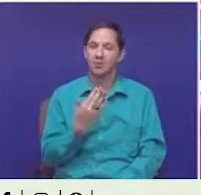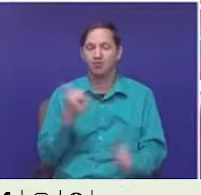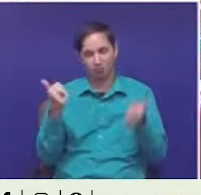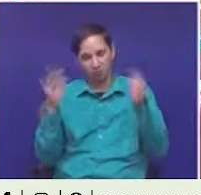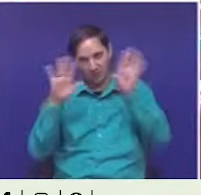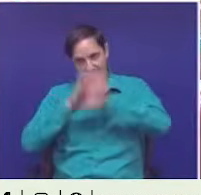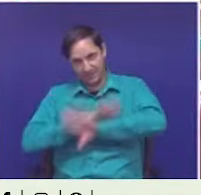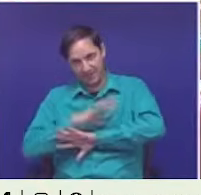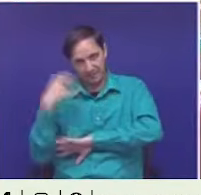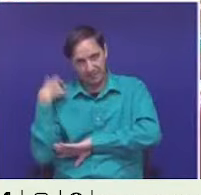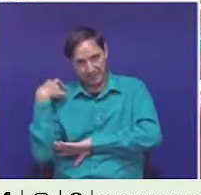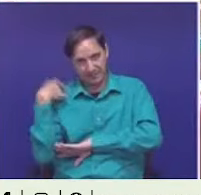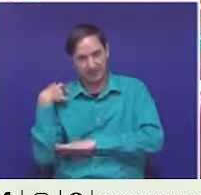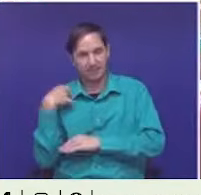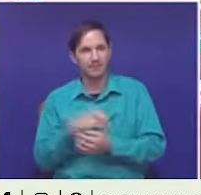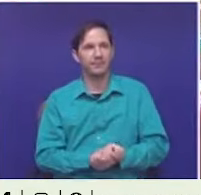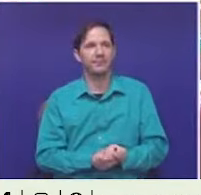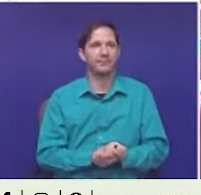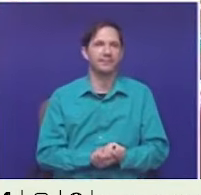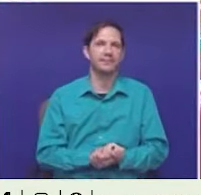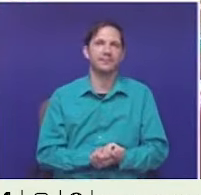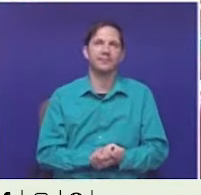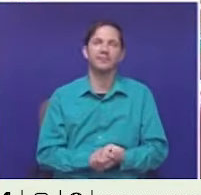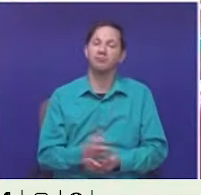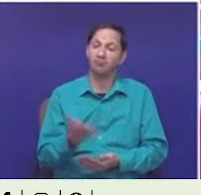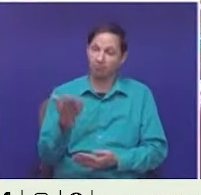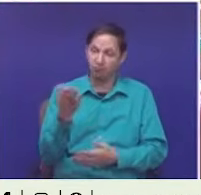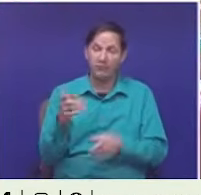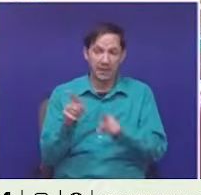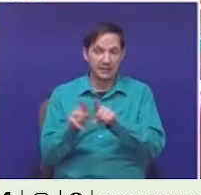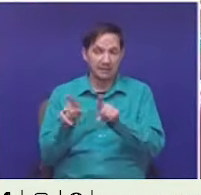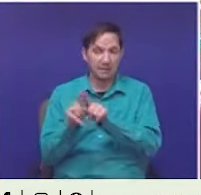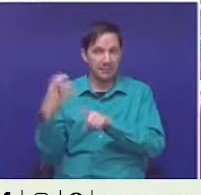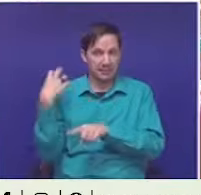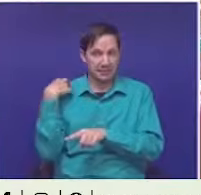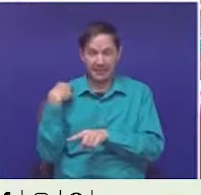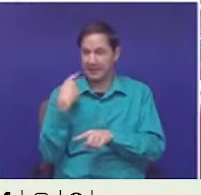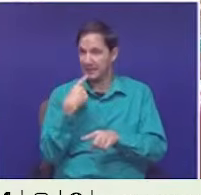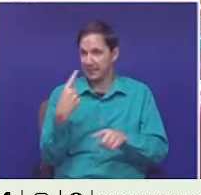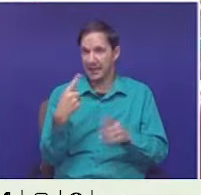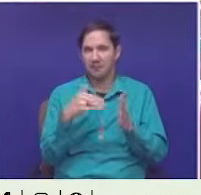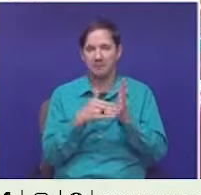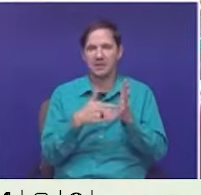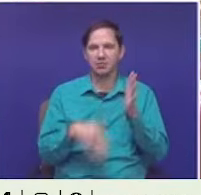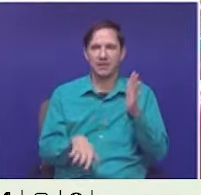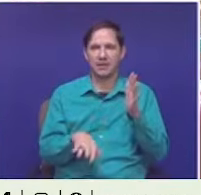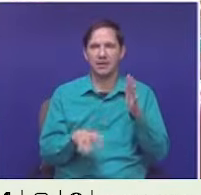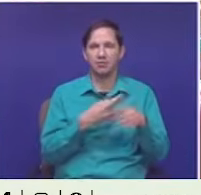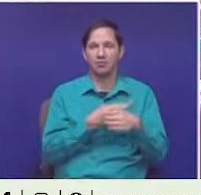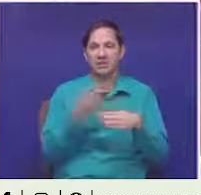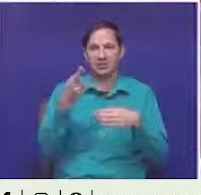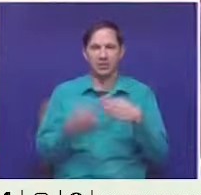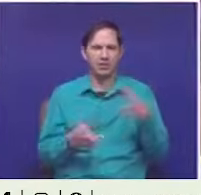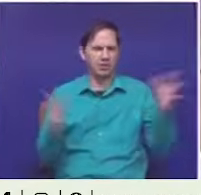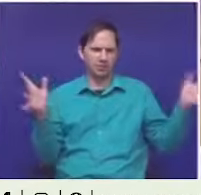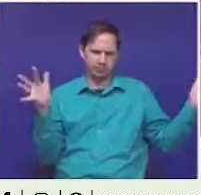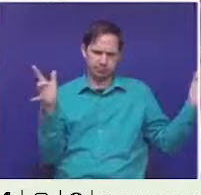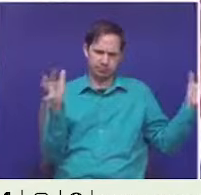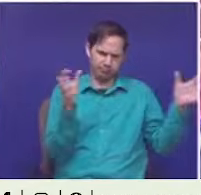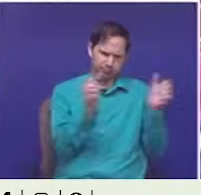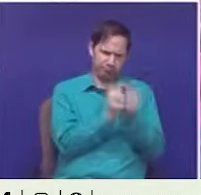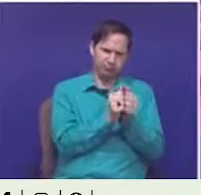Minister. Honourable Minister, as you have said, matric results are the culmination of all schooling